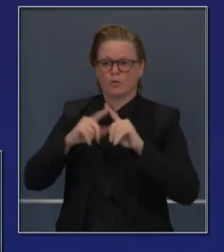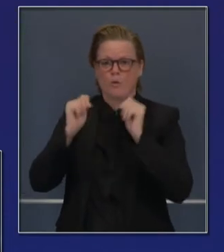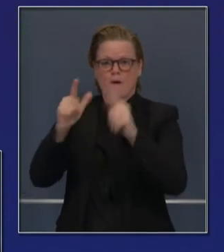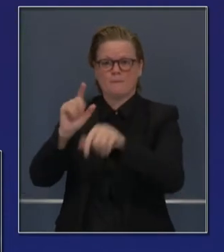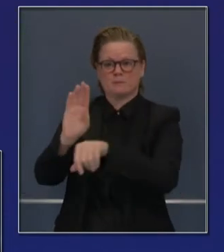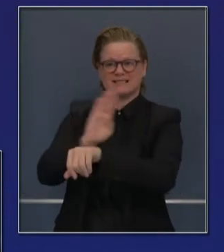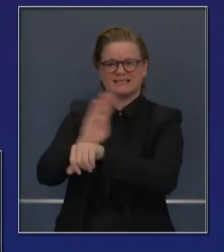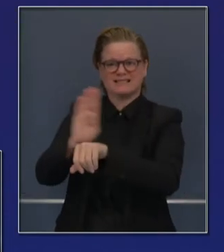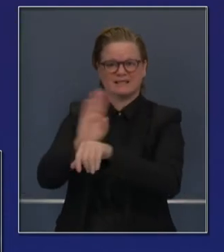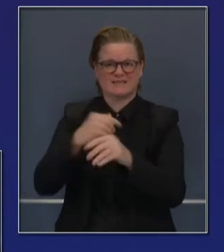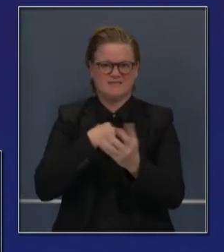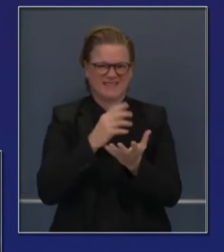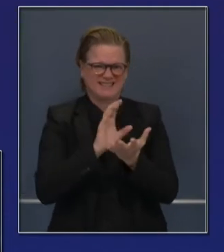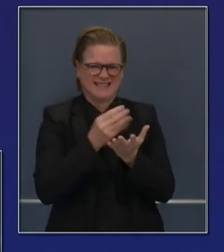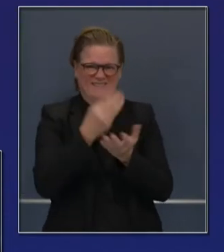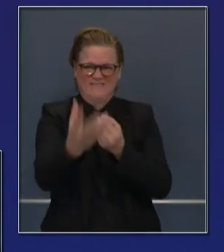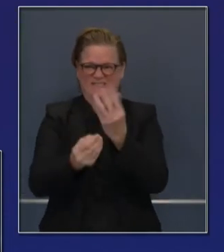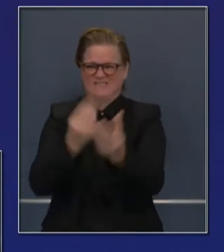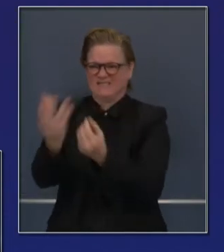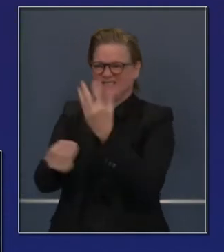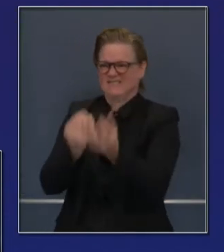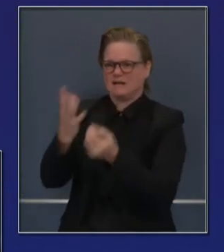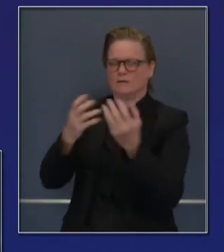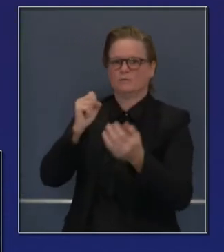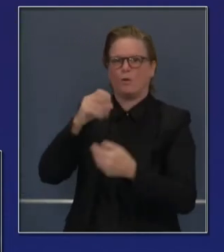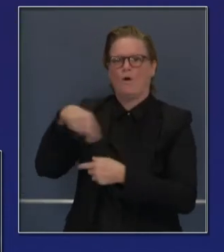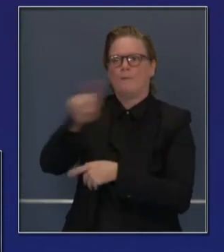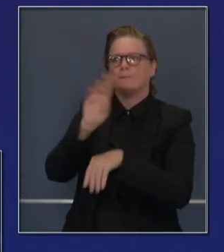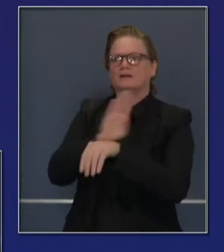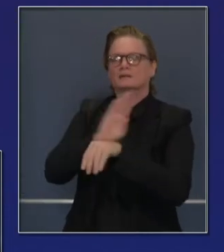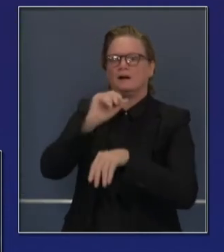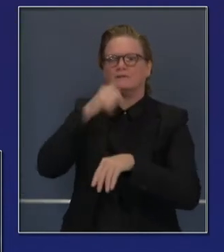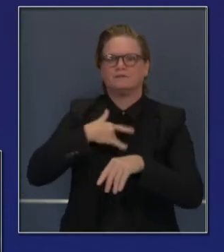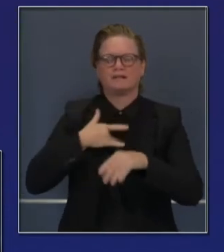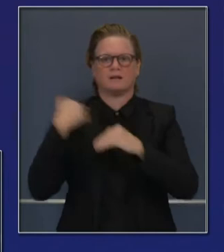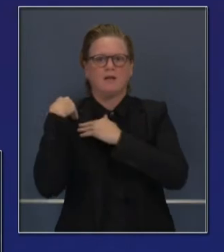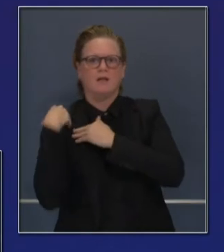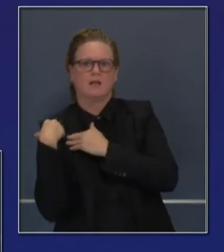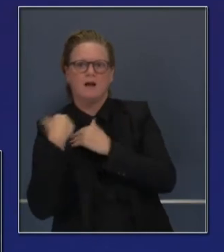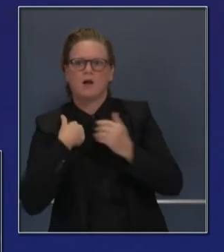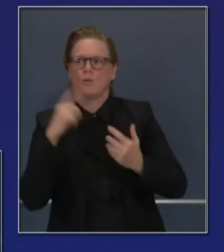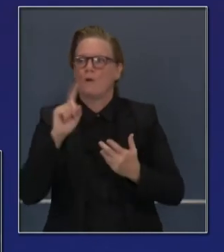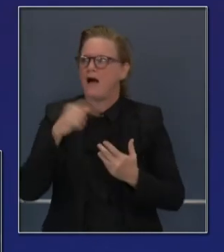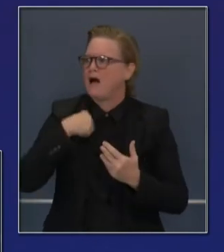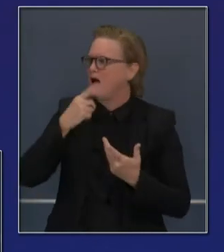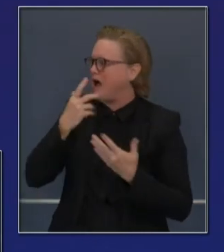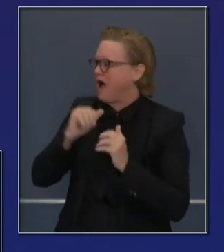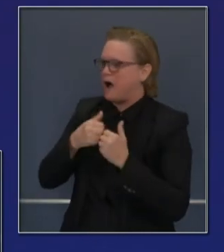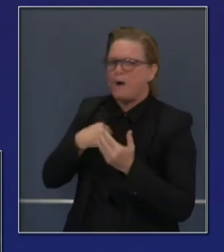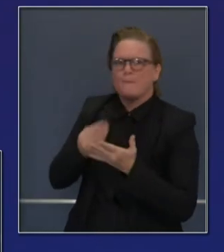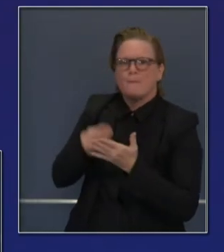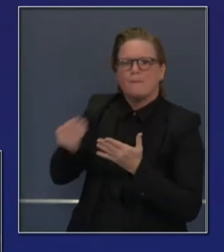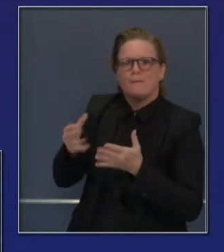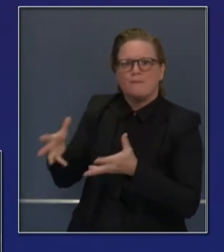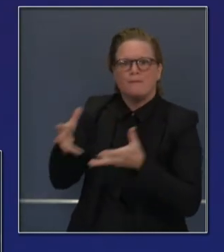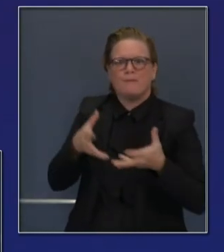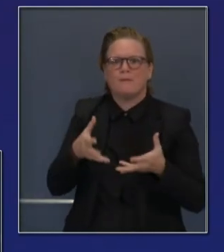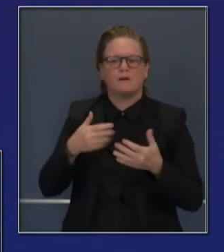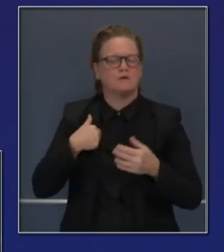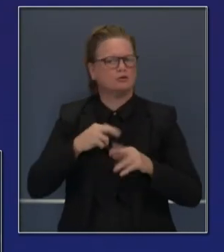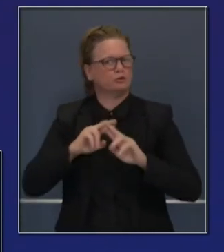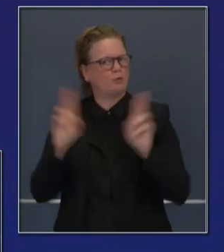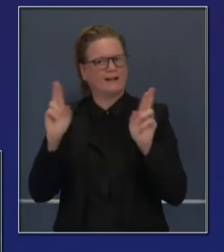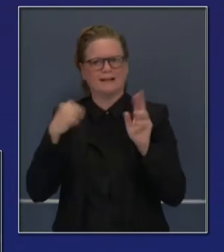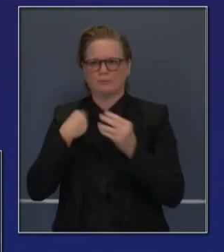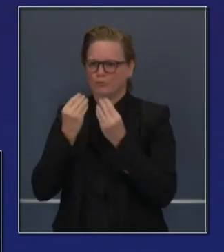they weren't having to procure those directly and using precious resources to do that. We also have provided